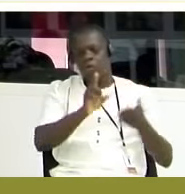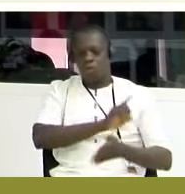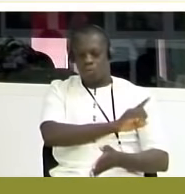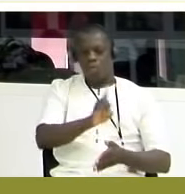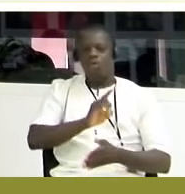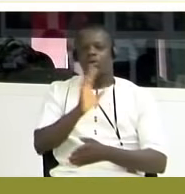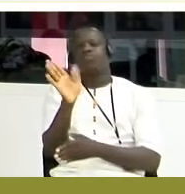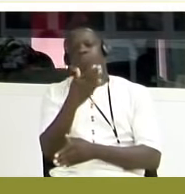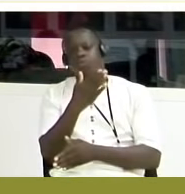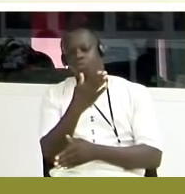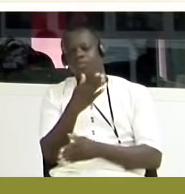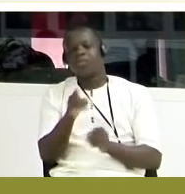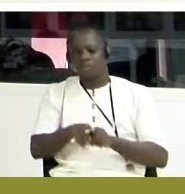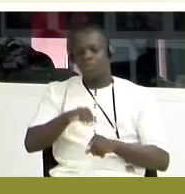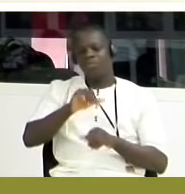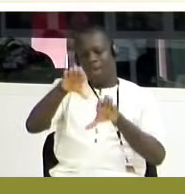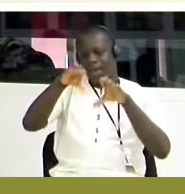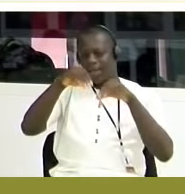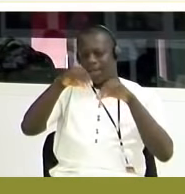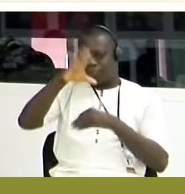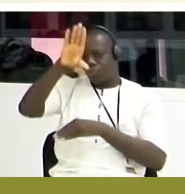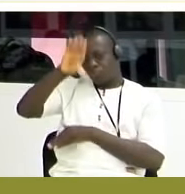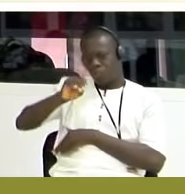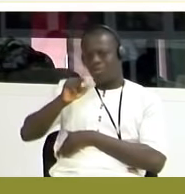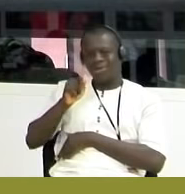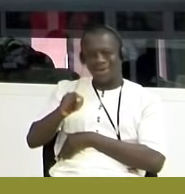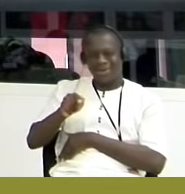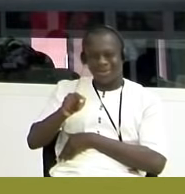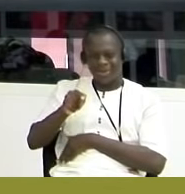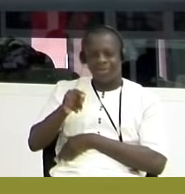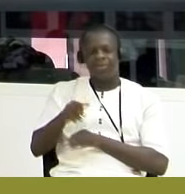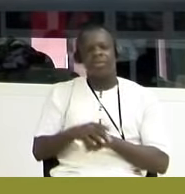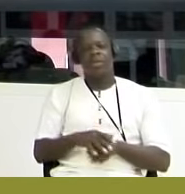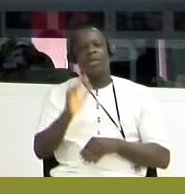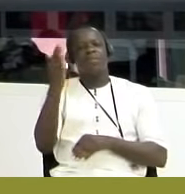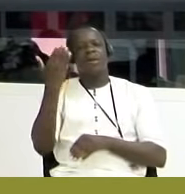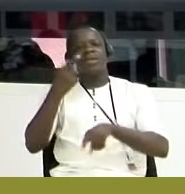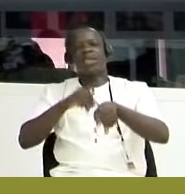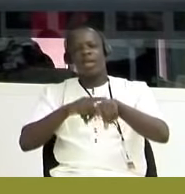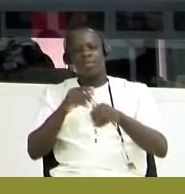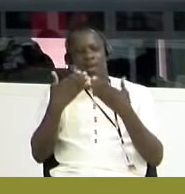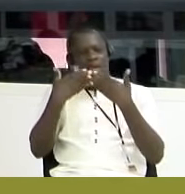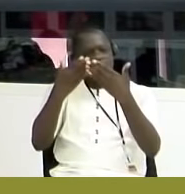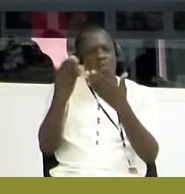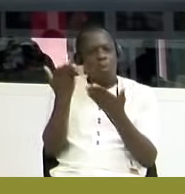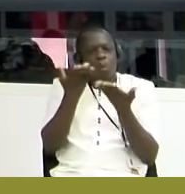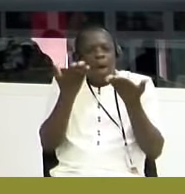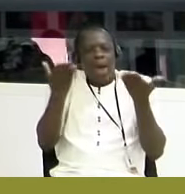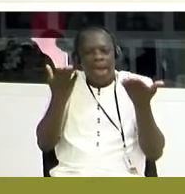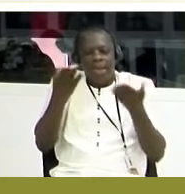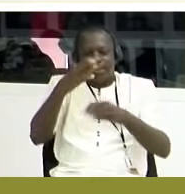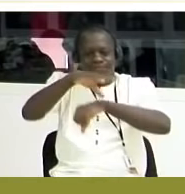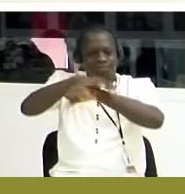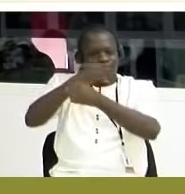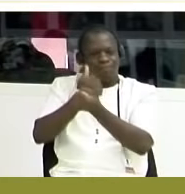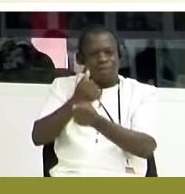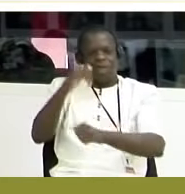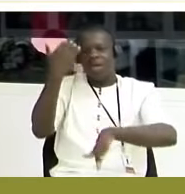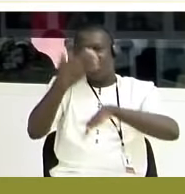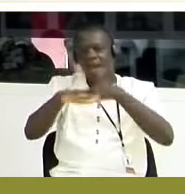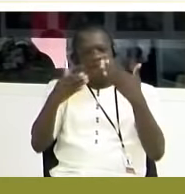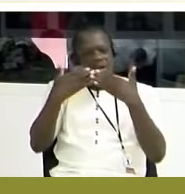And they did that. At that point, did they tell you why you were being arrested? I was not told why I was